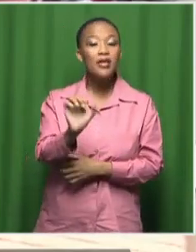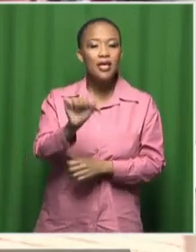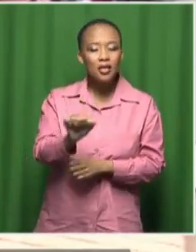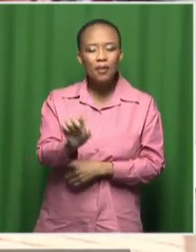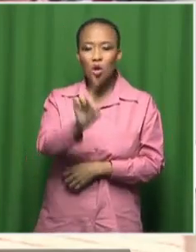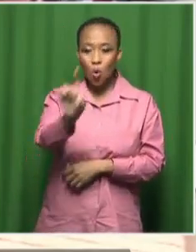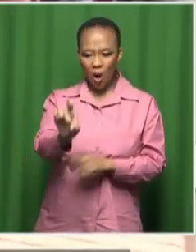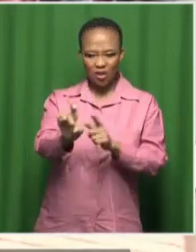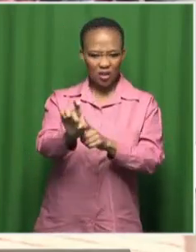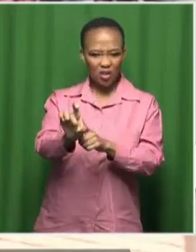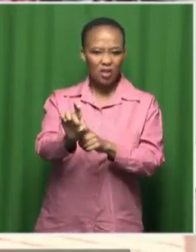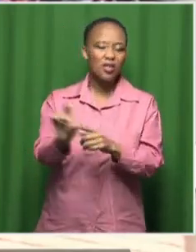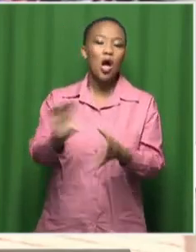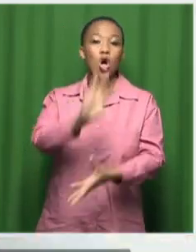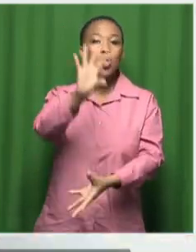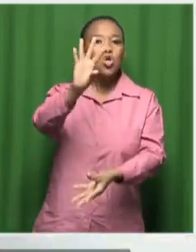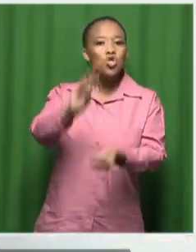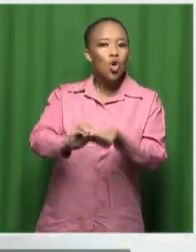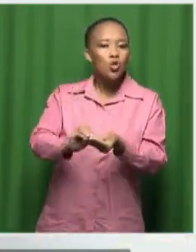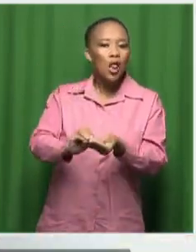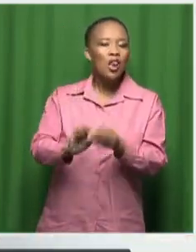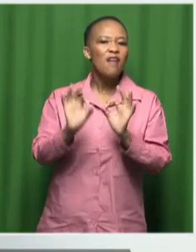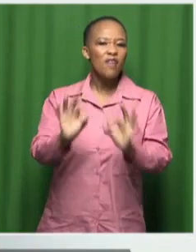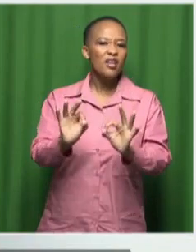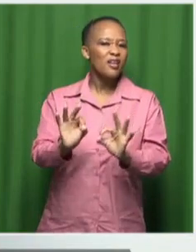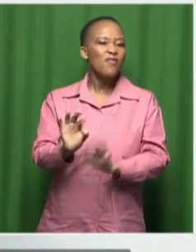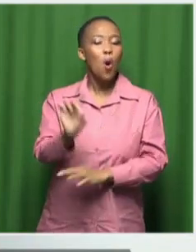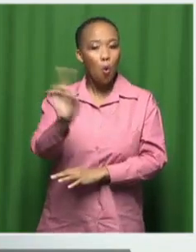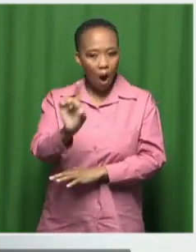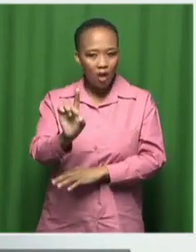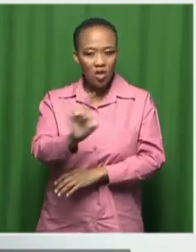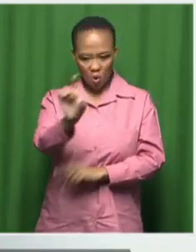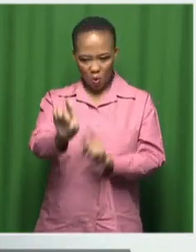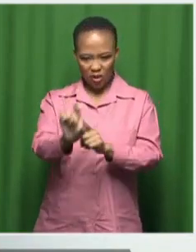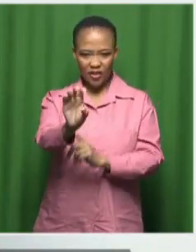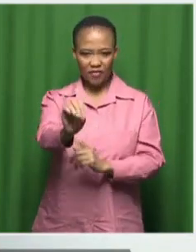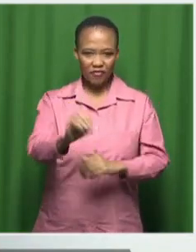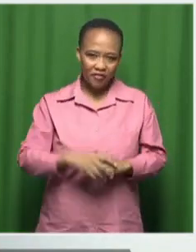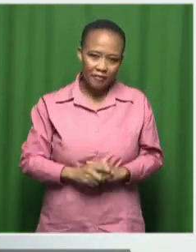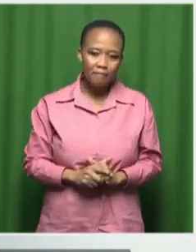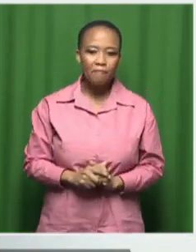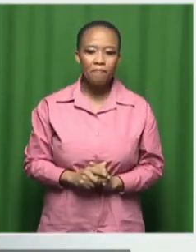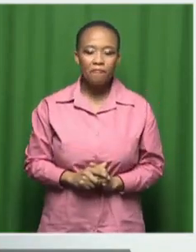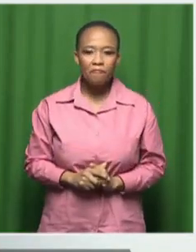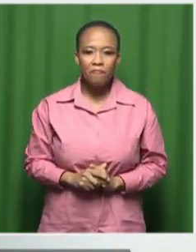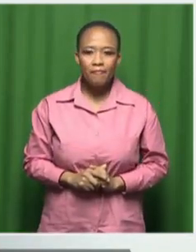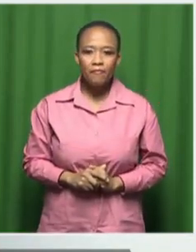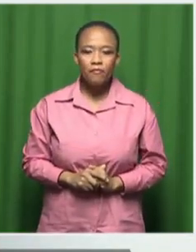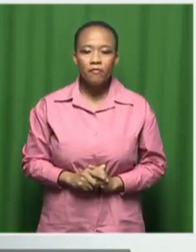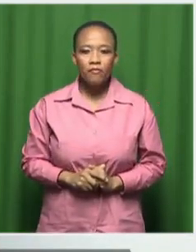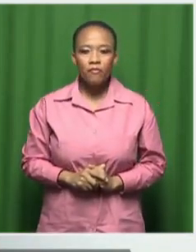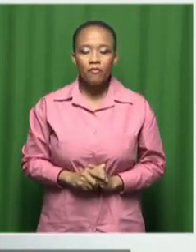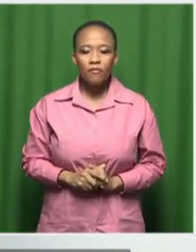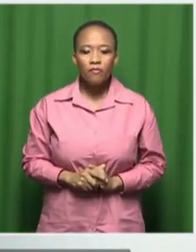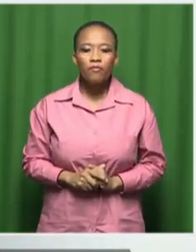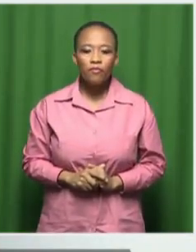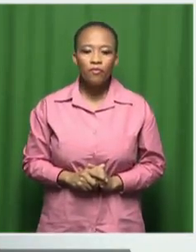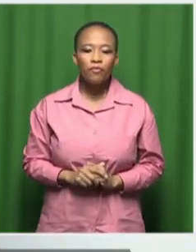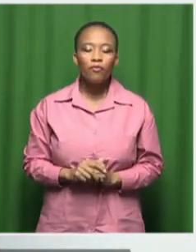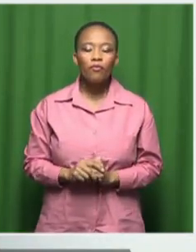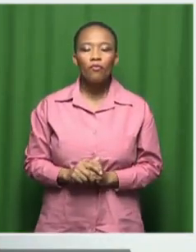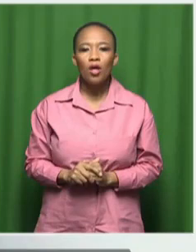overall effectiveness. It's quite timeless, because there was actually a NEDLAC briefing